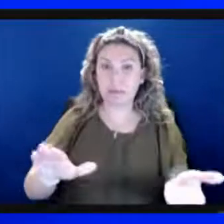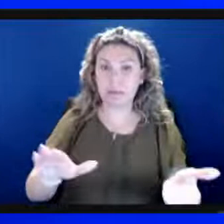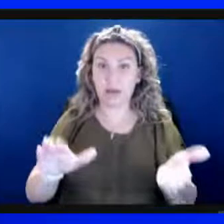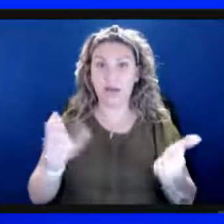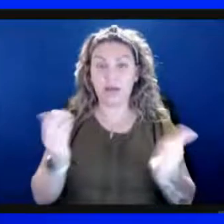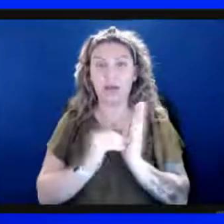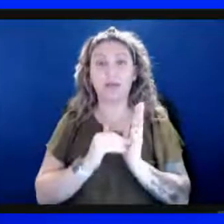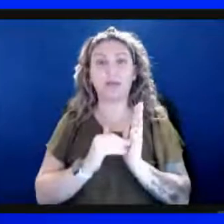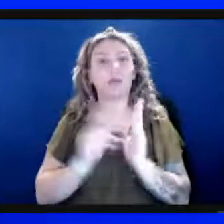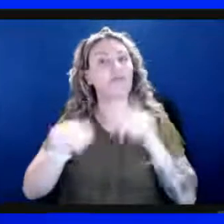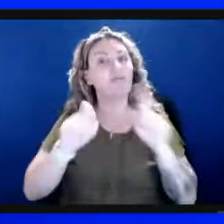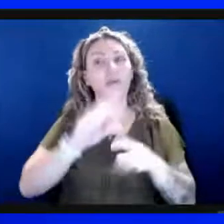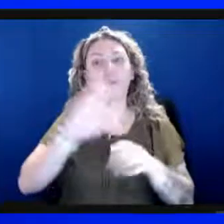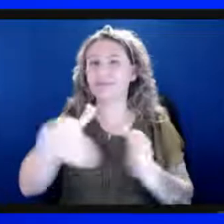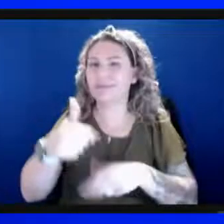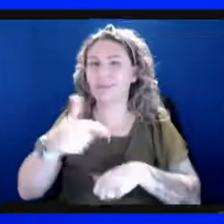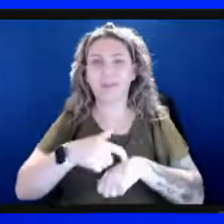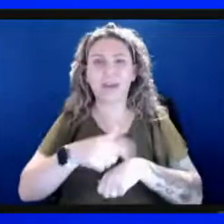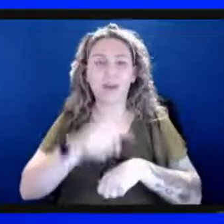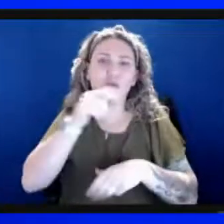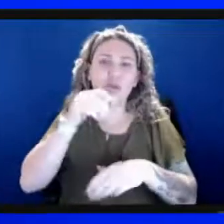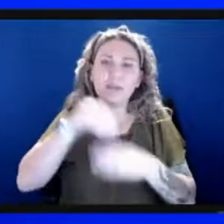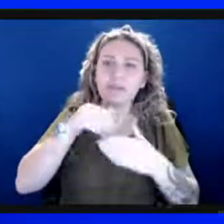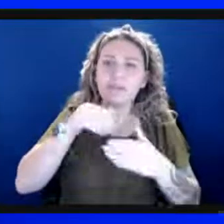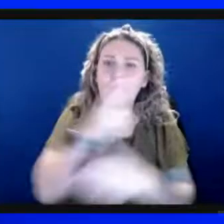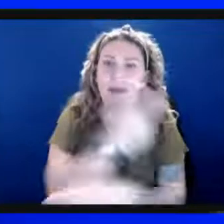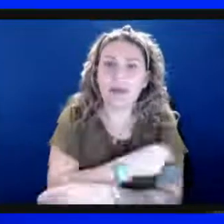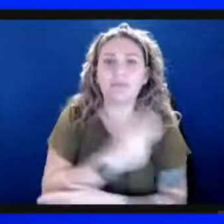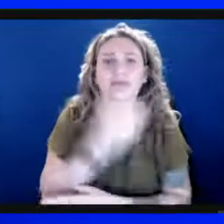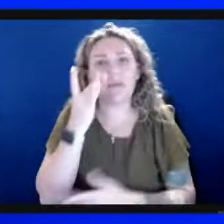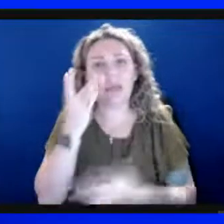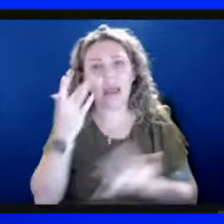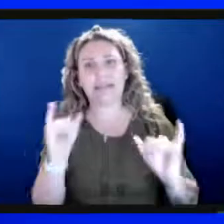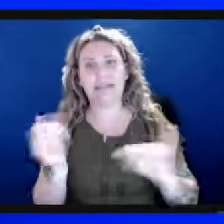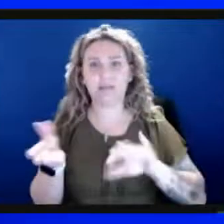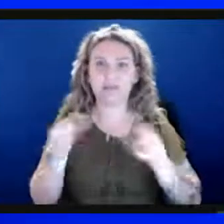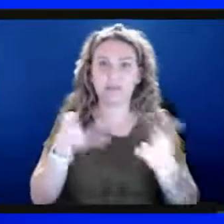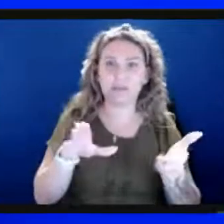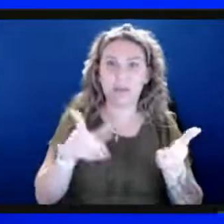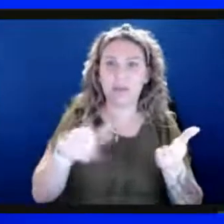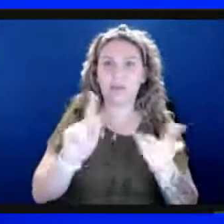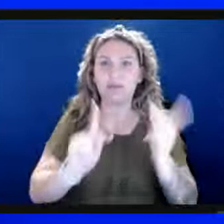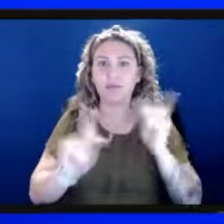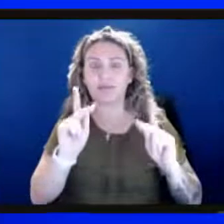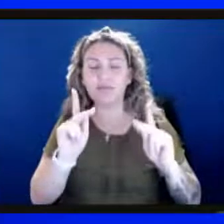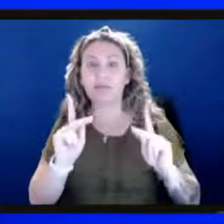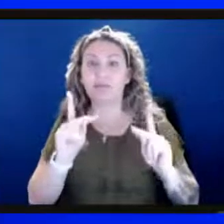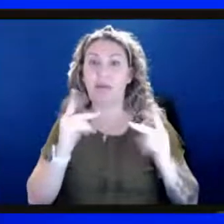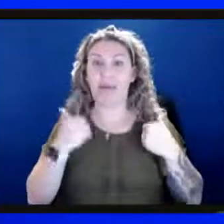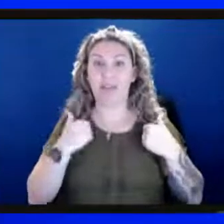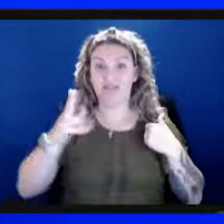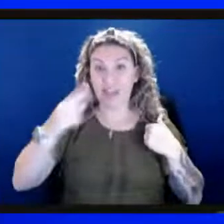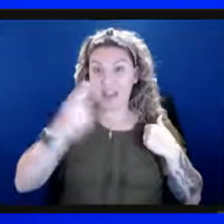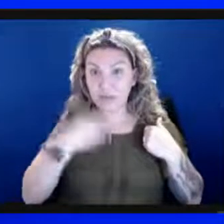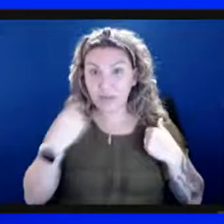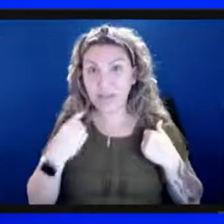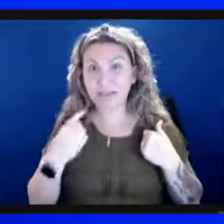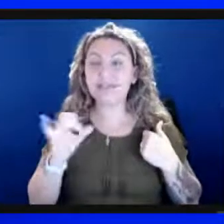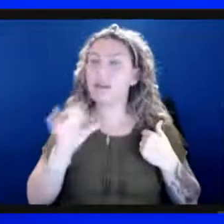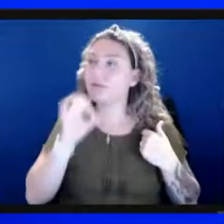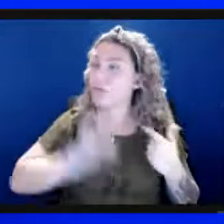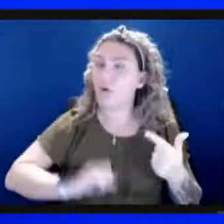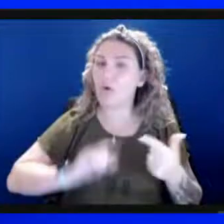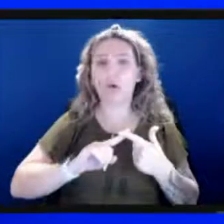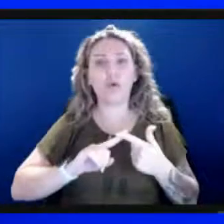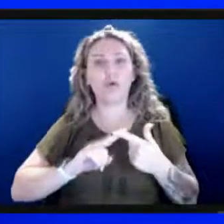all the time, who's in the hospital, why are we still having deaths? Those people, number one, have risk factors such as age, comorbidities,